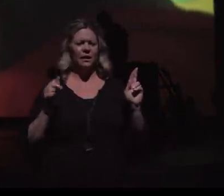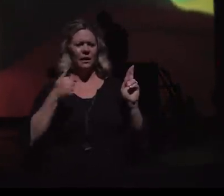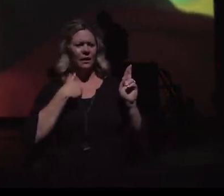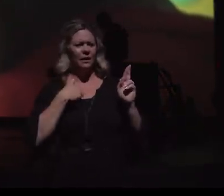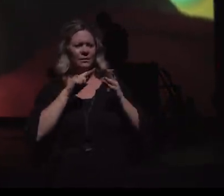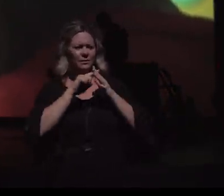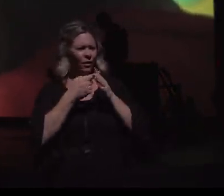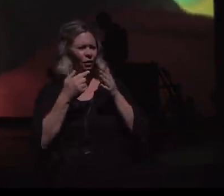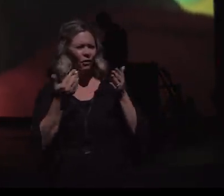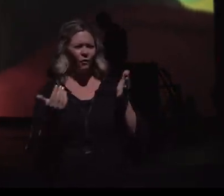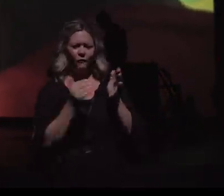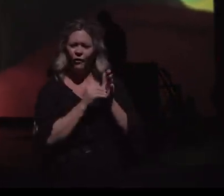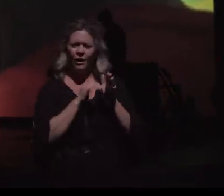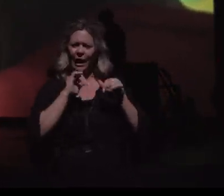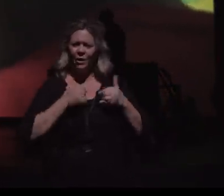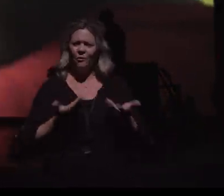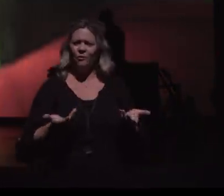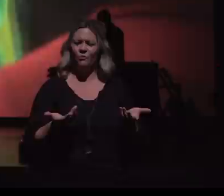start over?